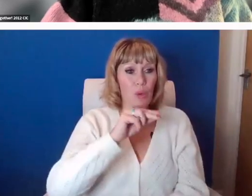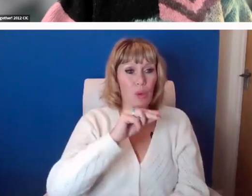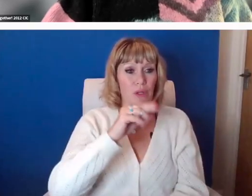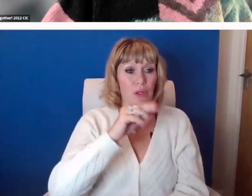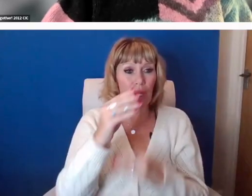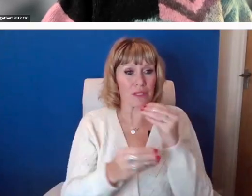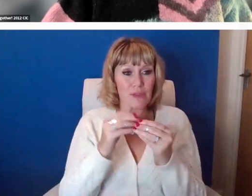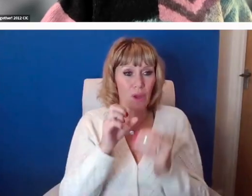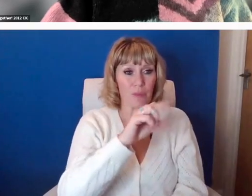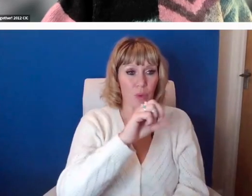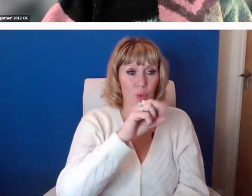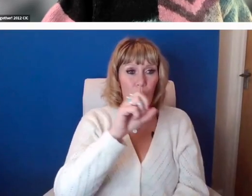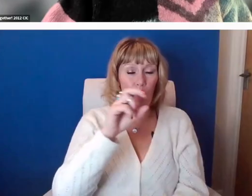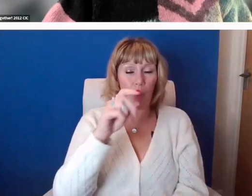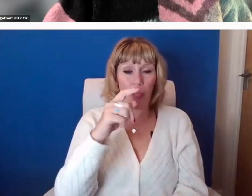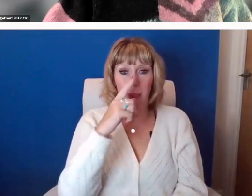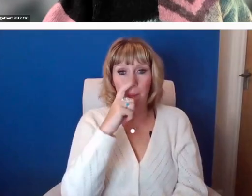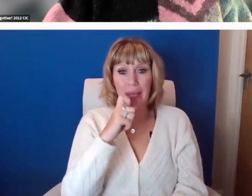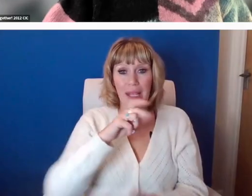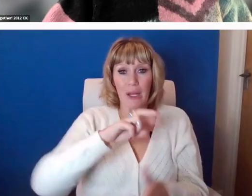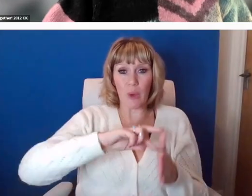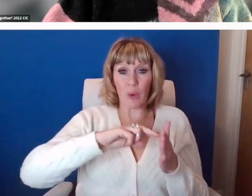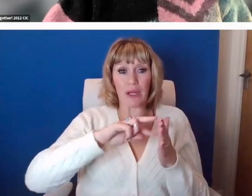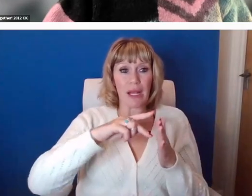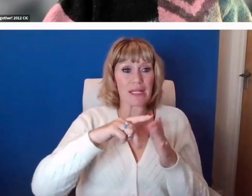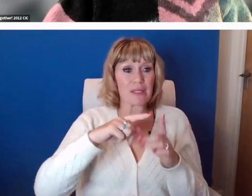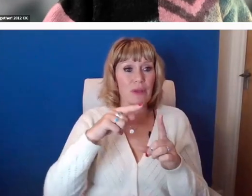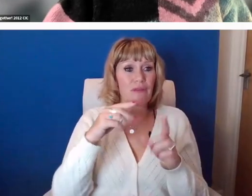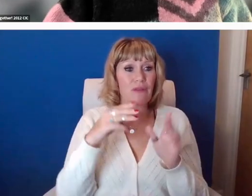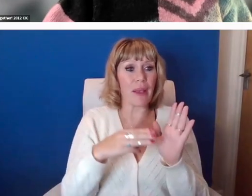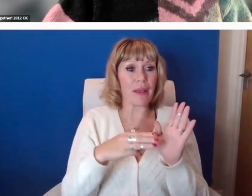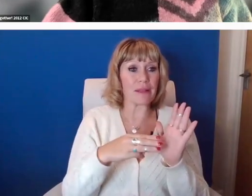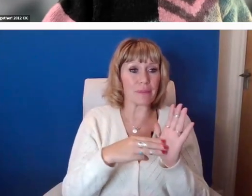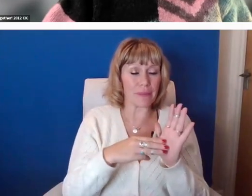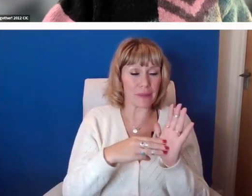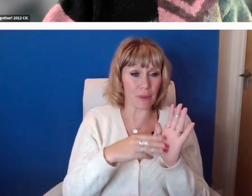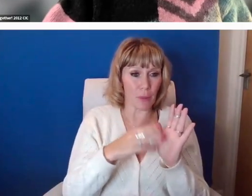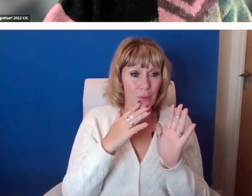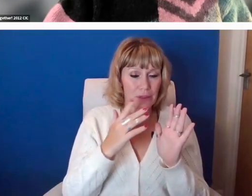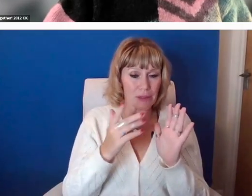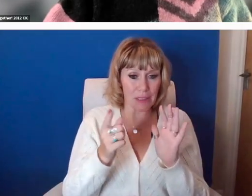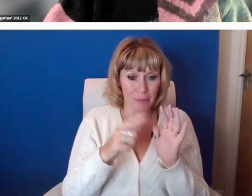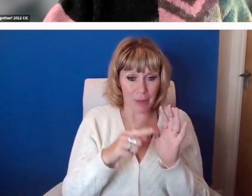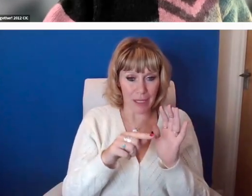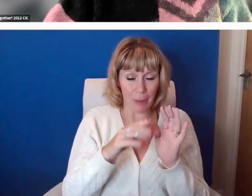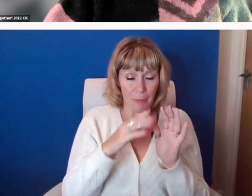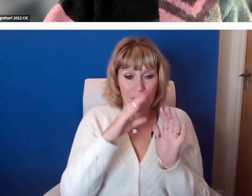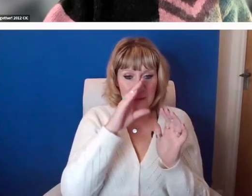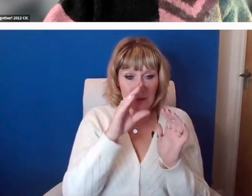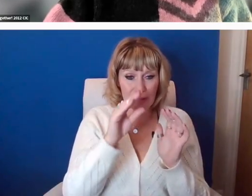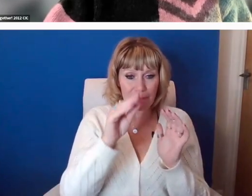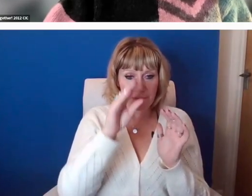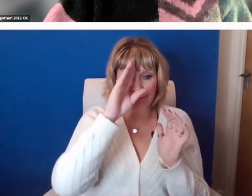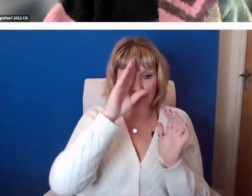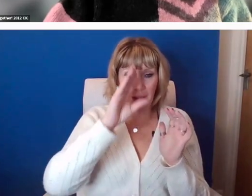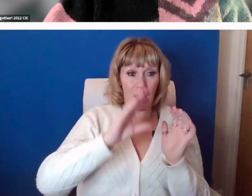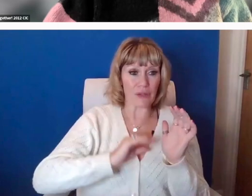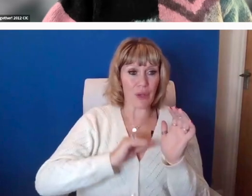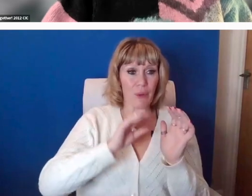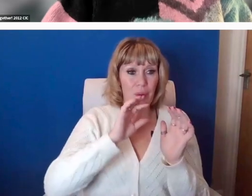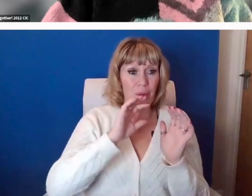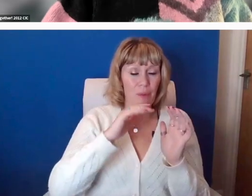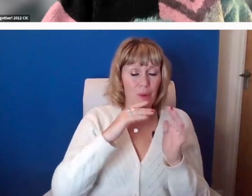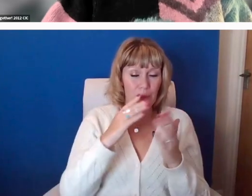organise that with Nina once she's back. So please just drop us a line and we can do individual audio described